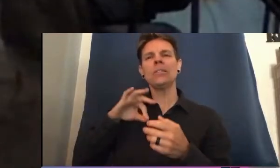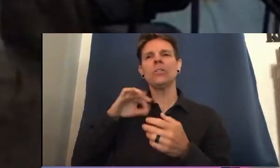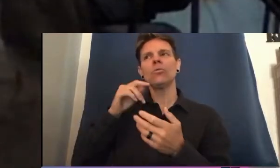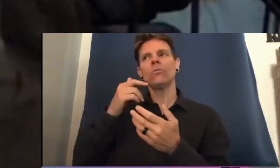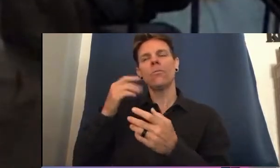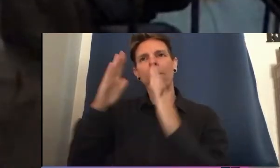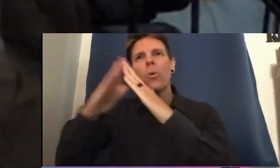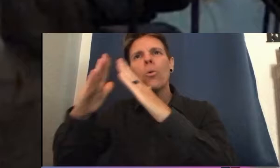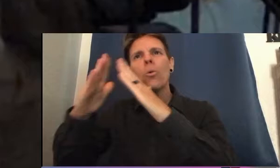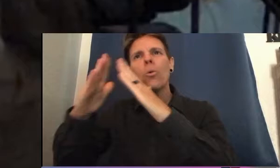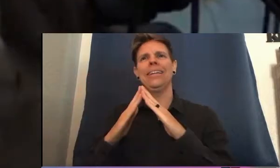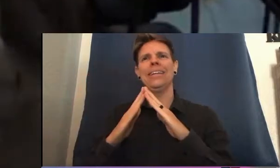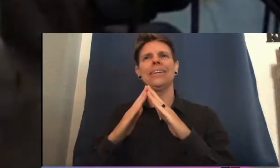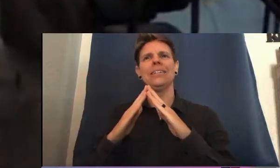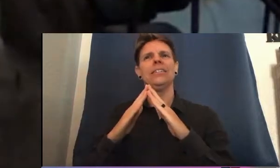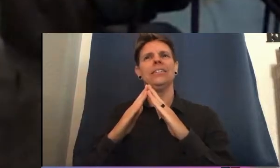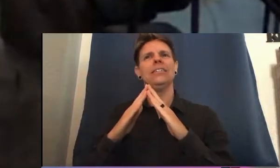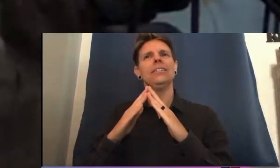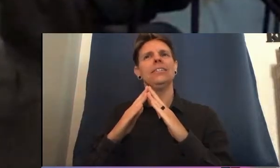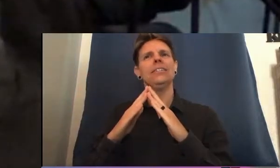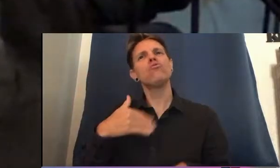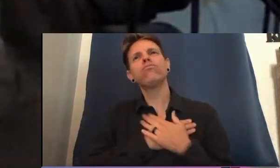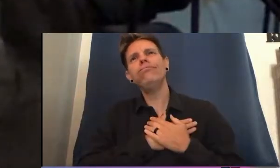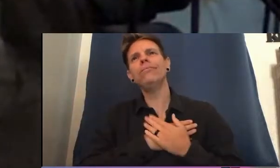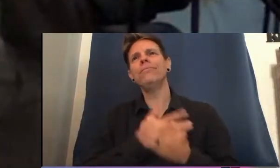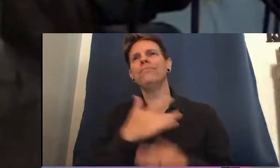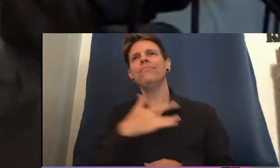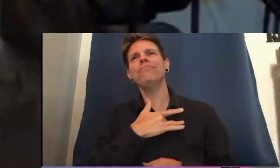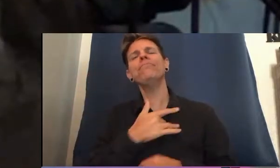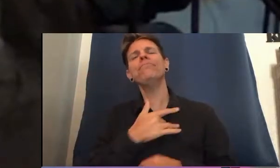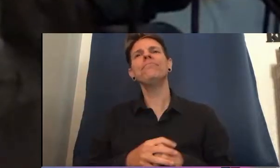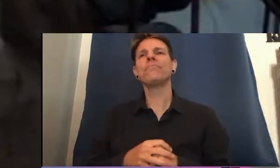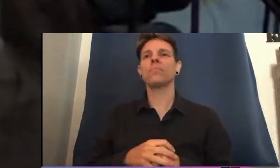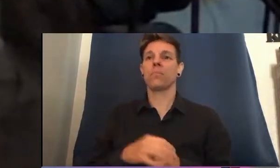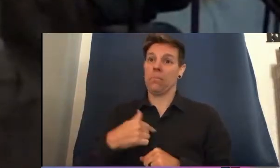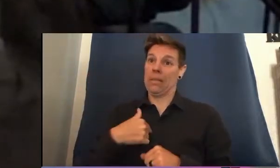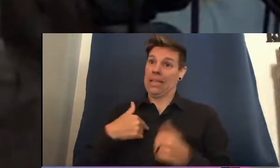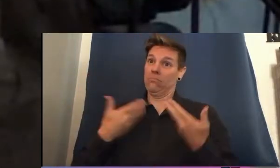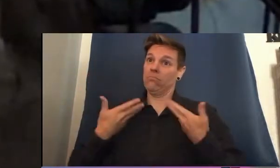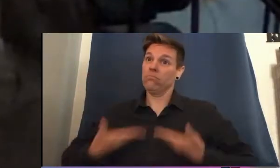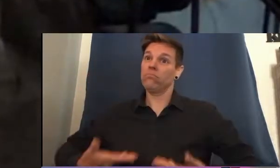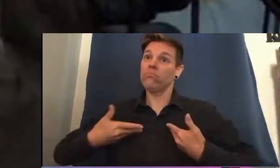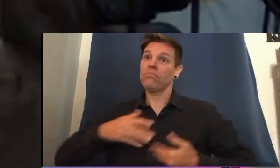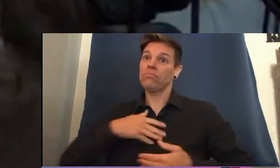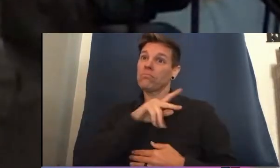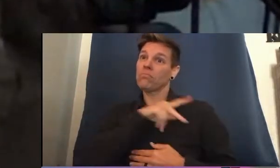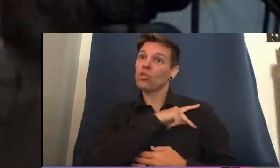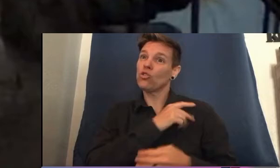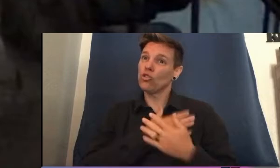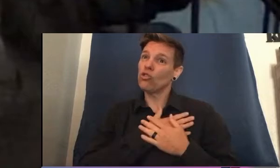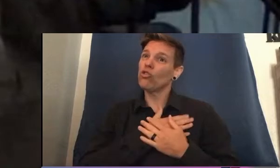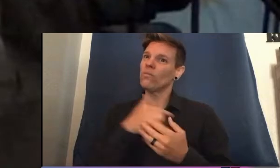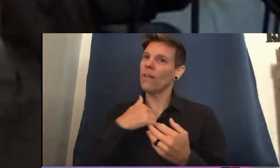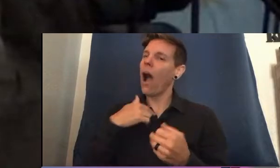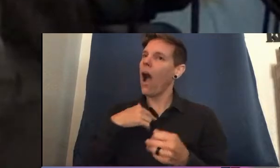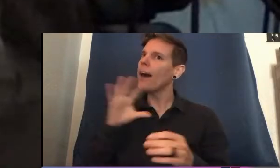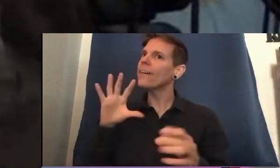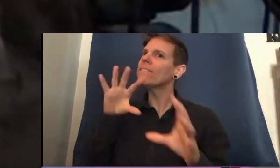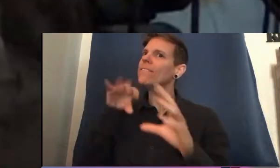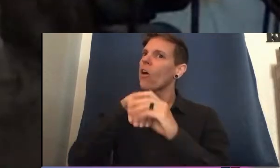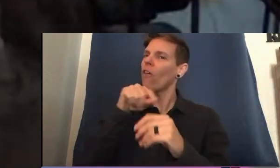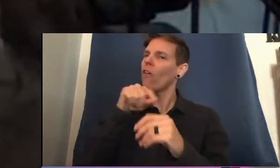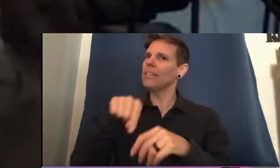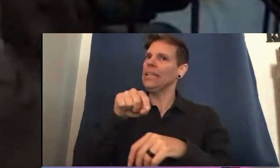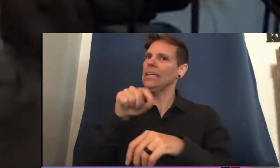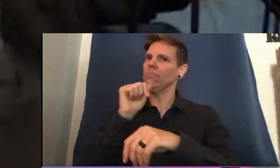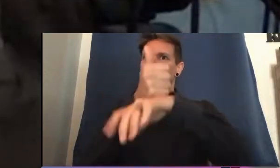dear, not only to my heart, and I was involved in starting that up when I was deputy director for this agency. I worked very